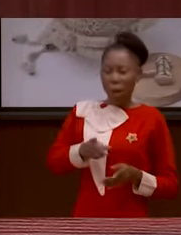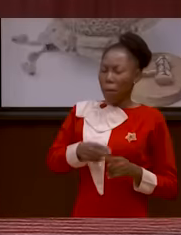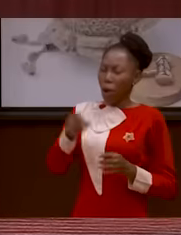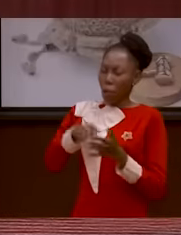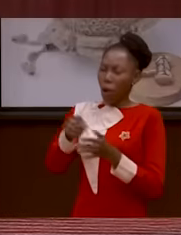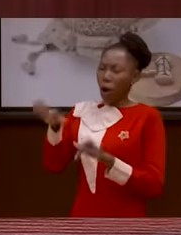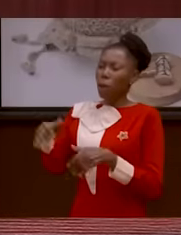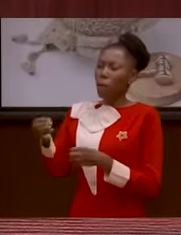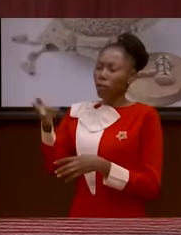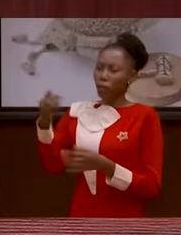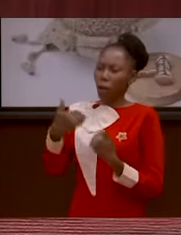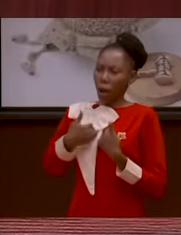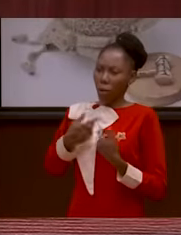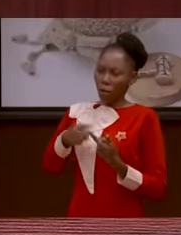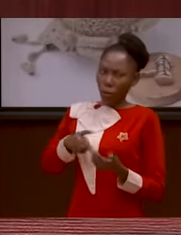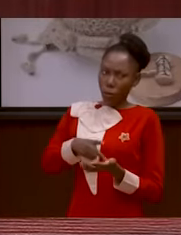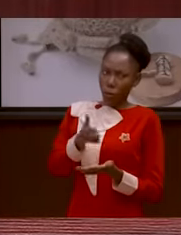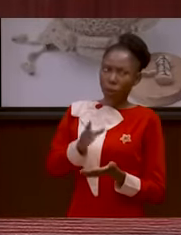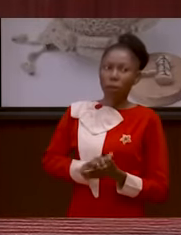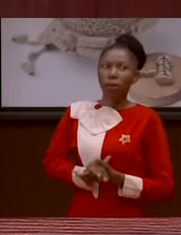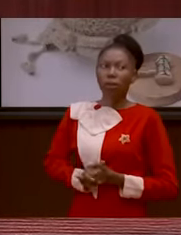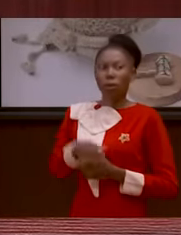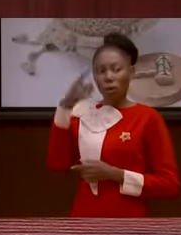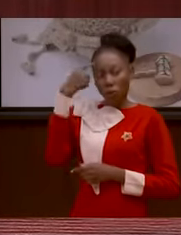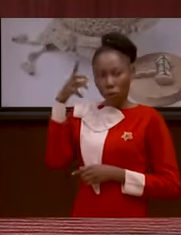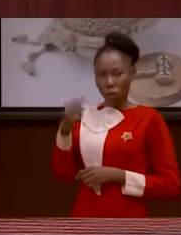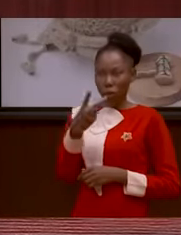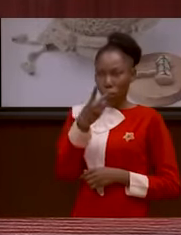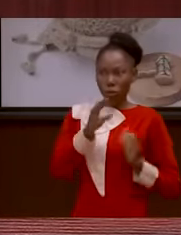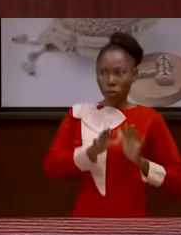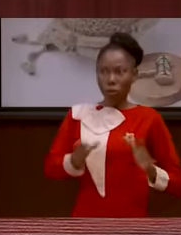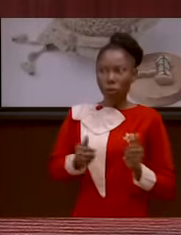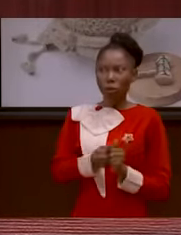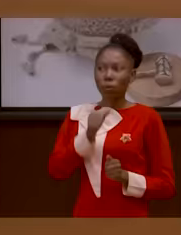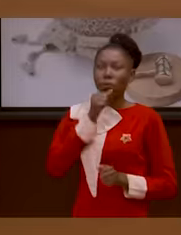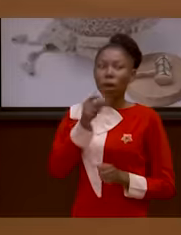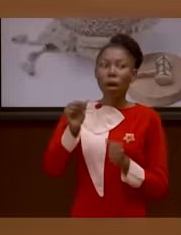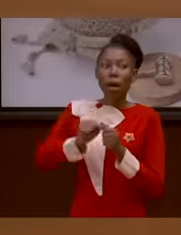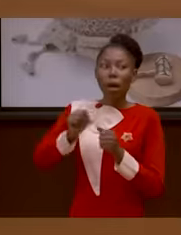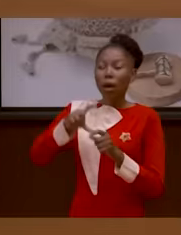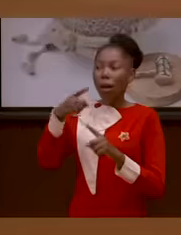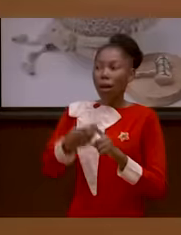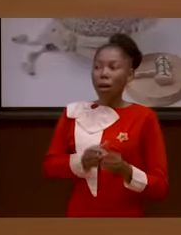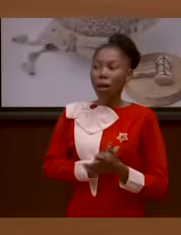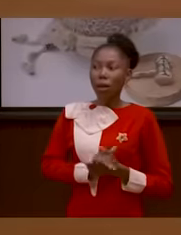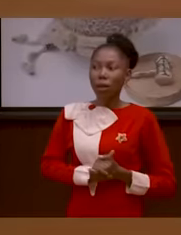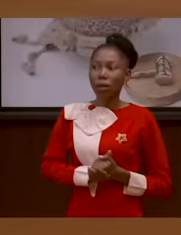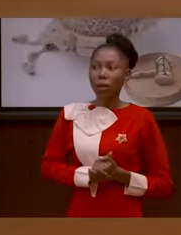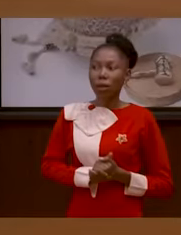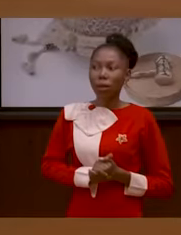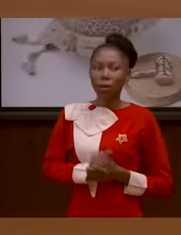is reasonable, that you can afford for the two children with a monthly basis. Every month? Pardon? Every